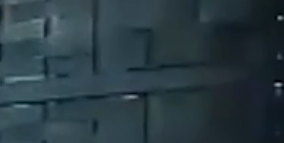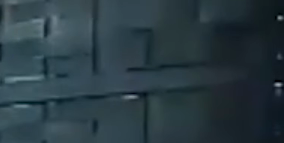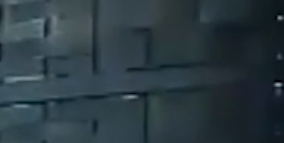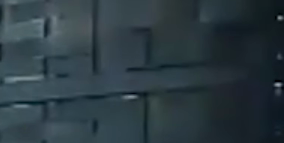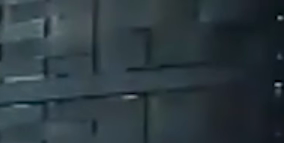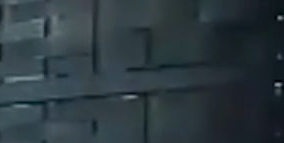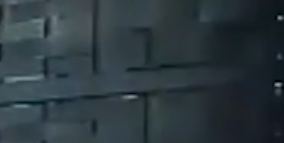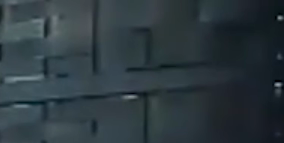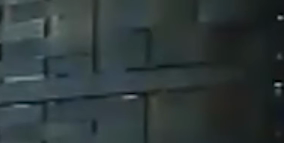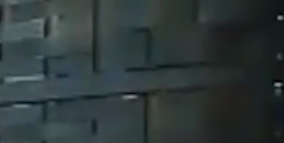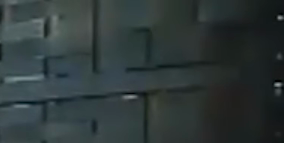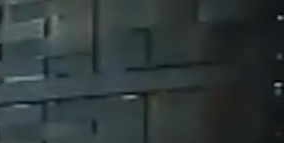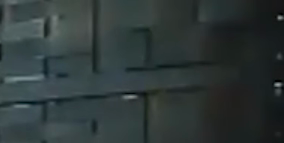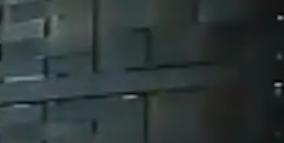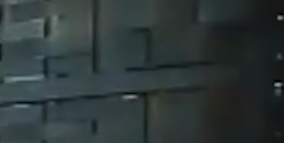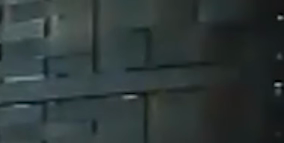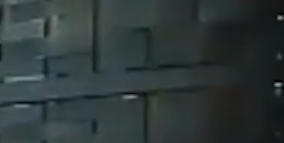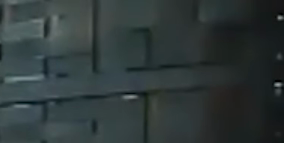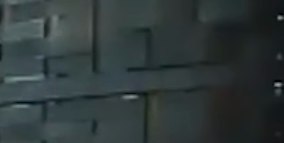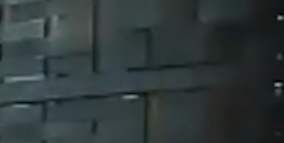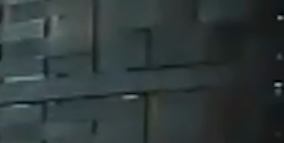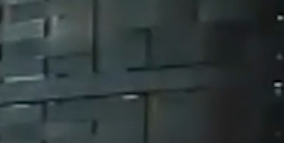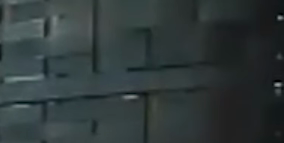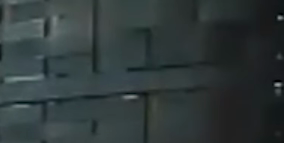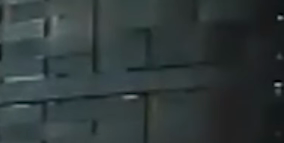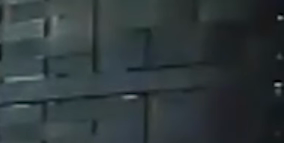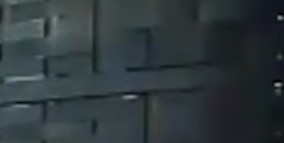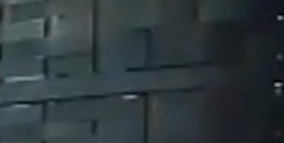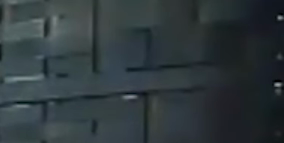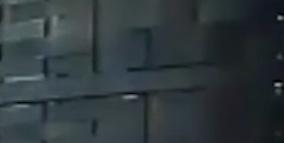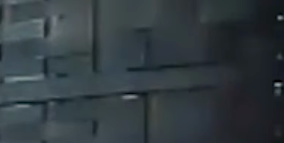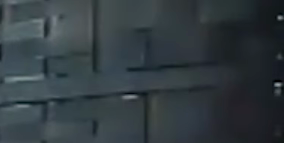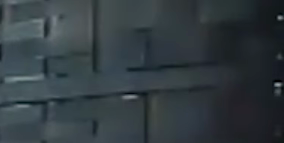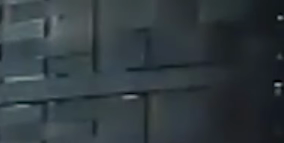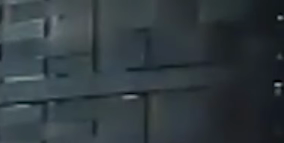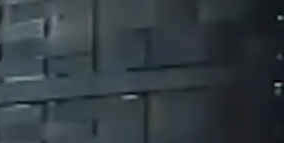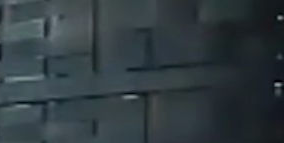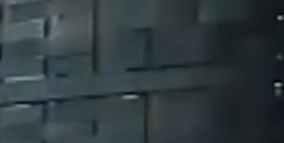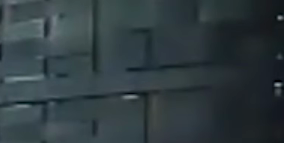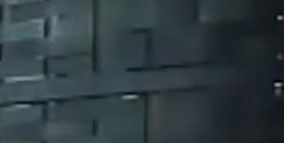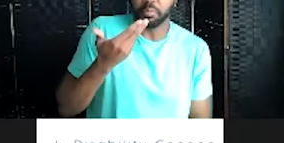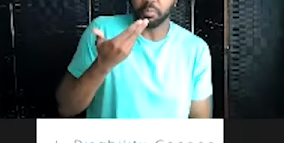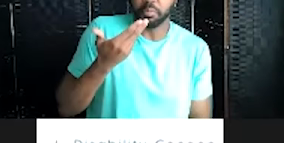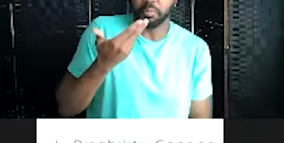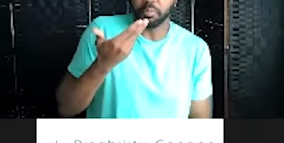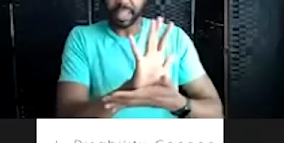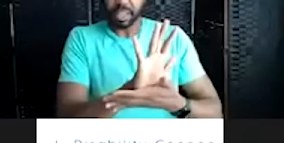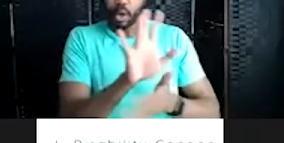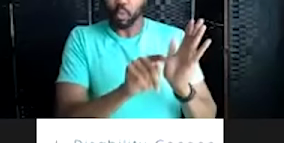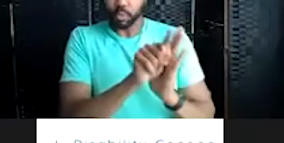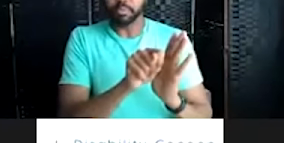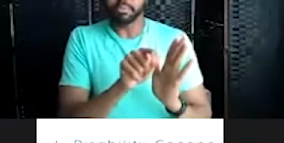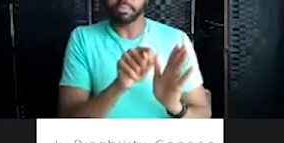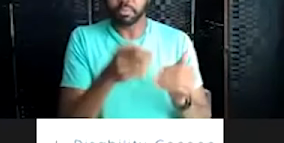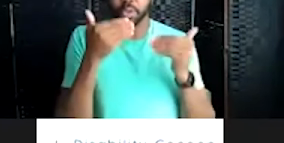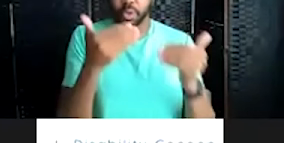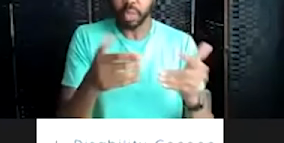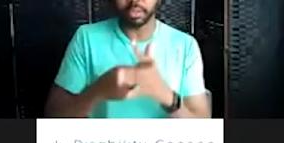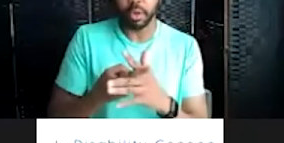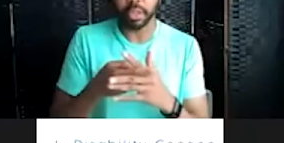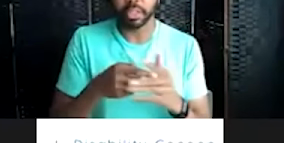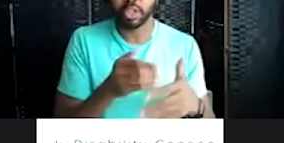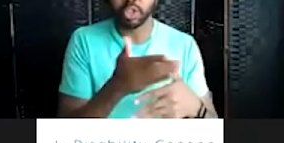have done a little introduction of myself on the video. So I think we'll be good to go ahead and play the video,